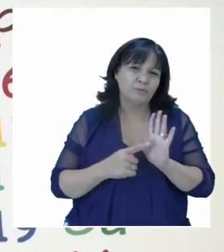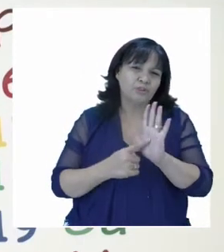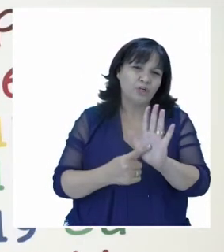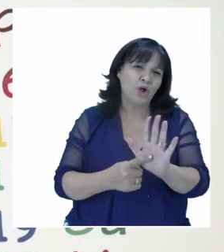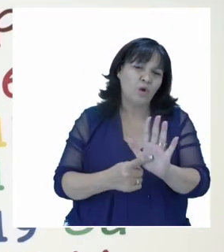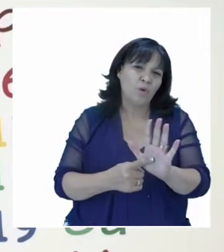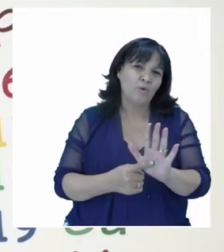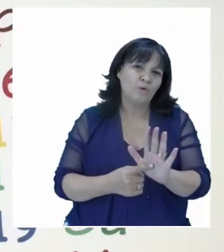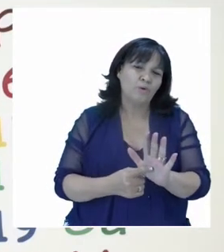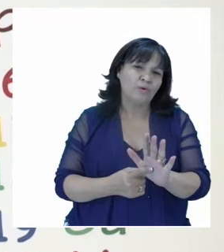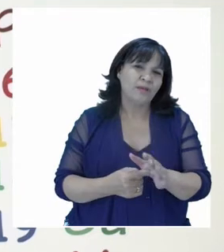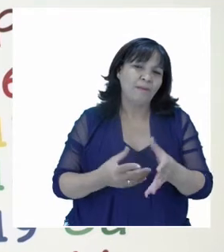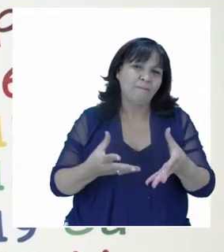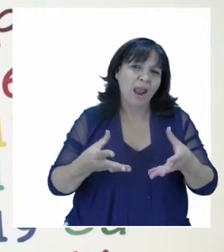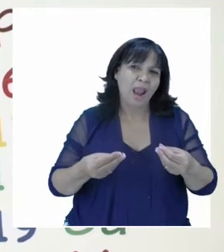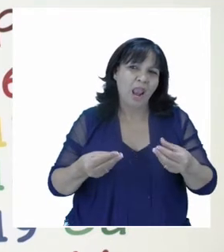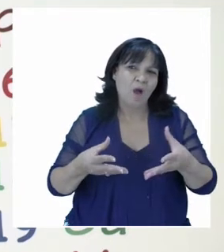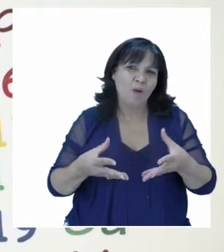square is a